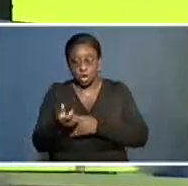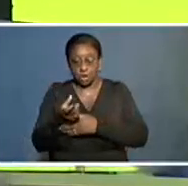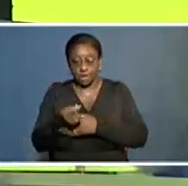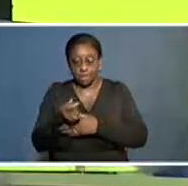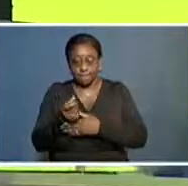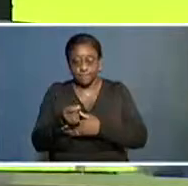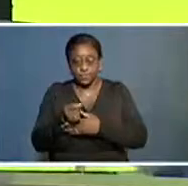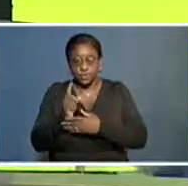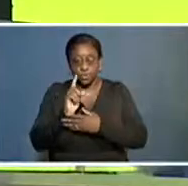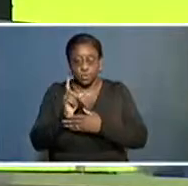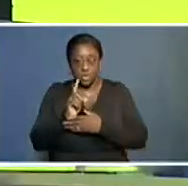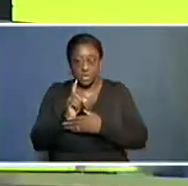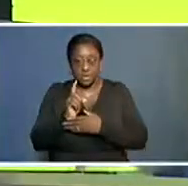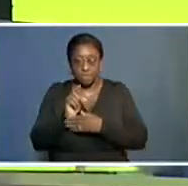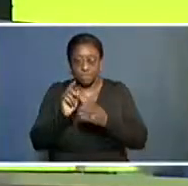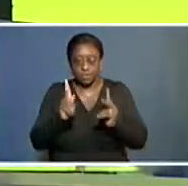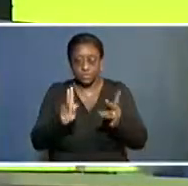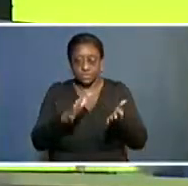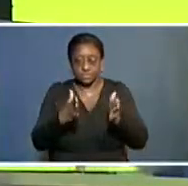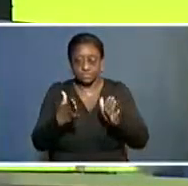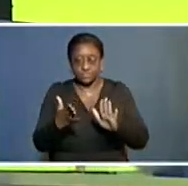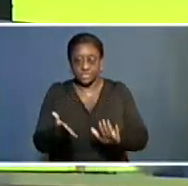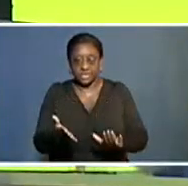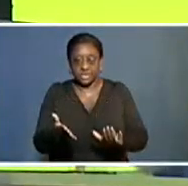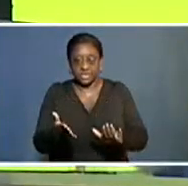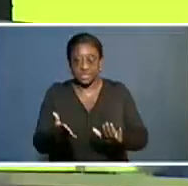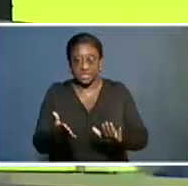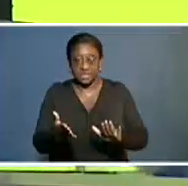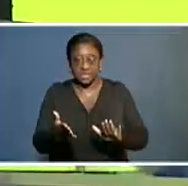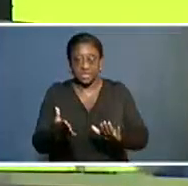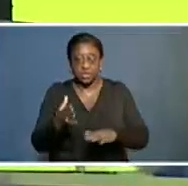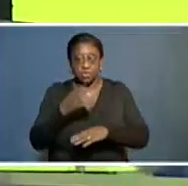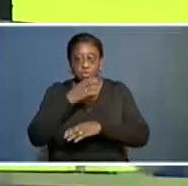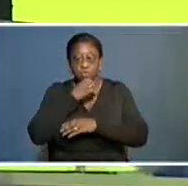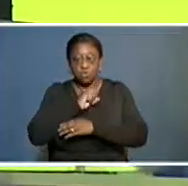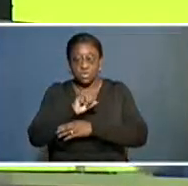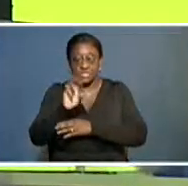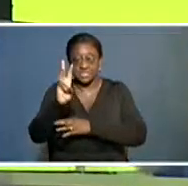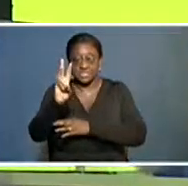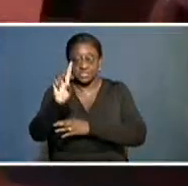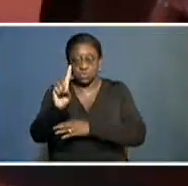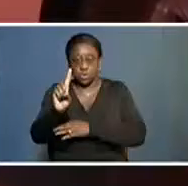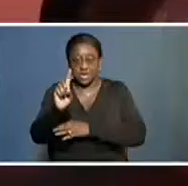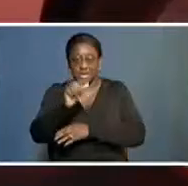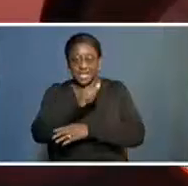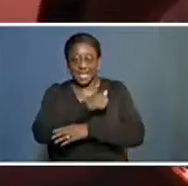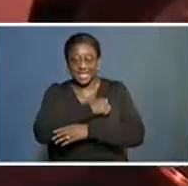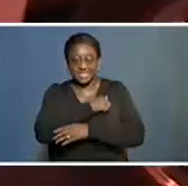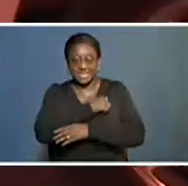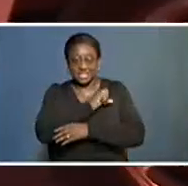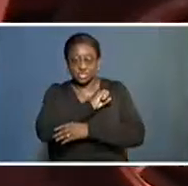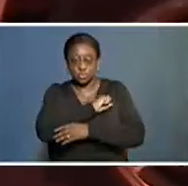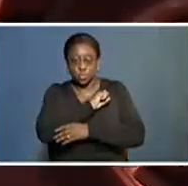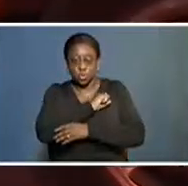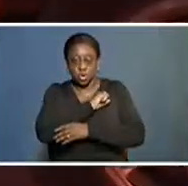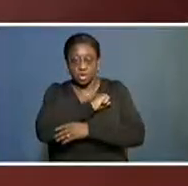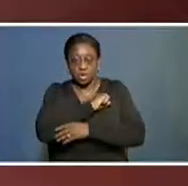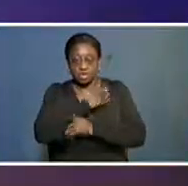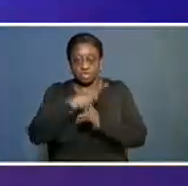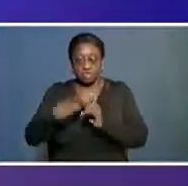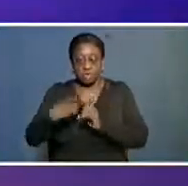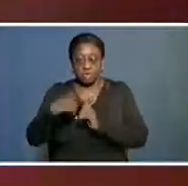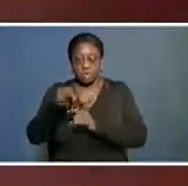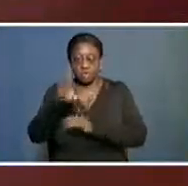that left a street beggar dead. Police today identifying the victim as 61-year-old Anthony Gary Swan of Ridgeland